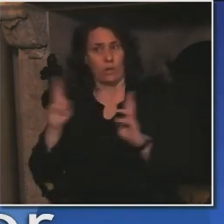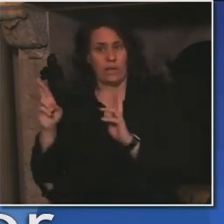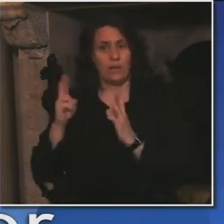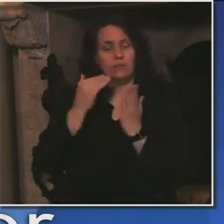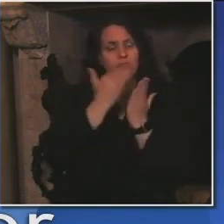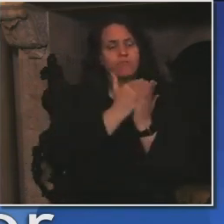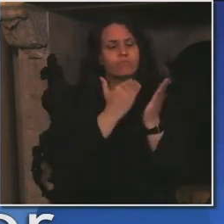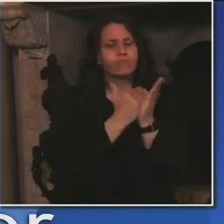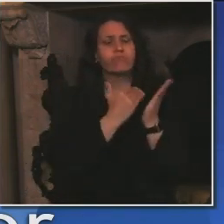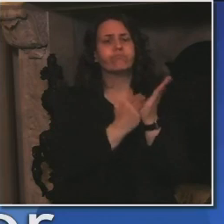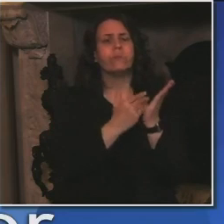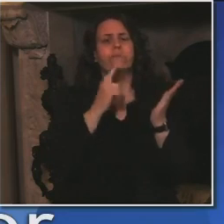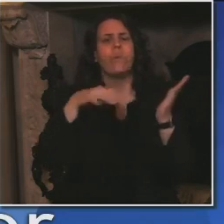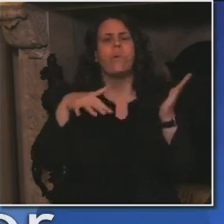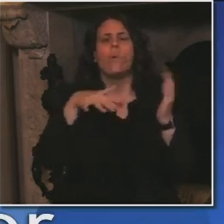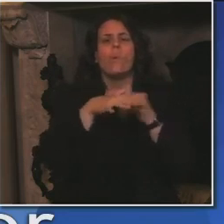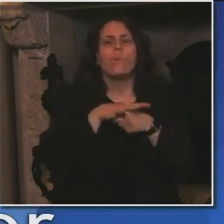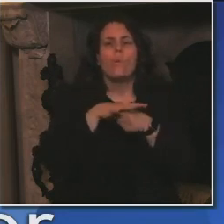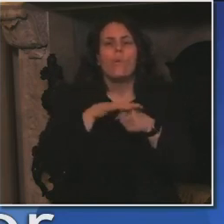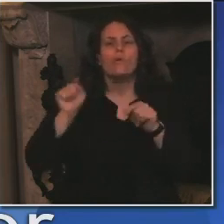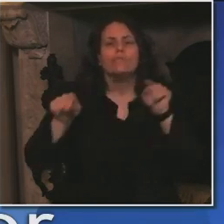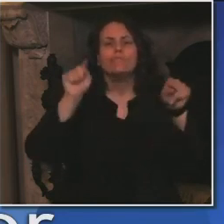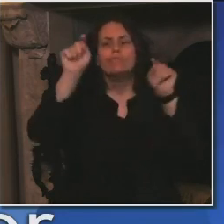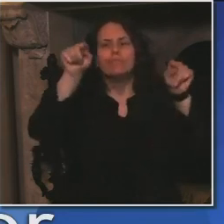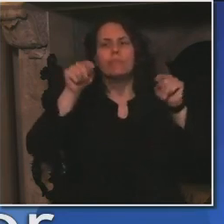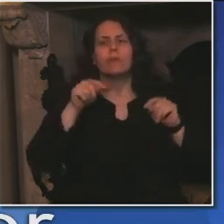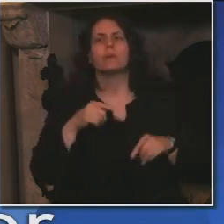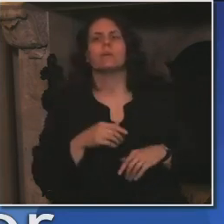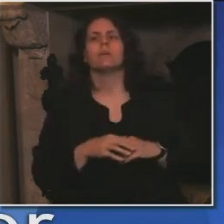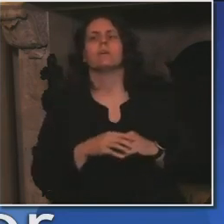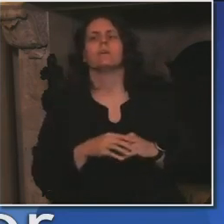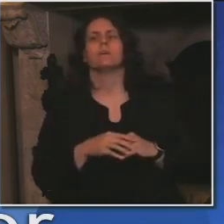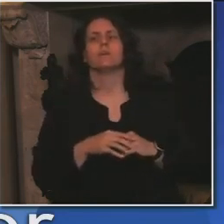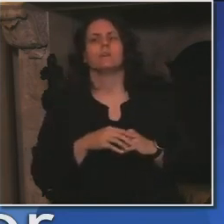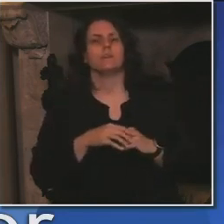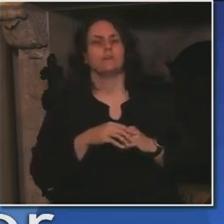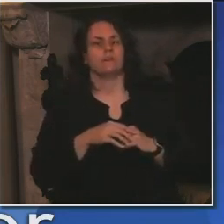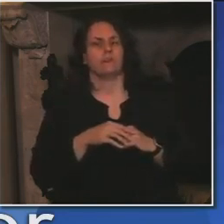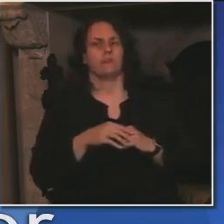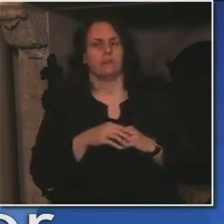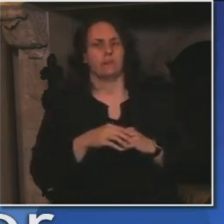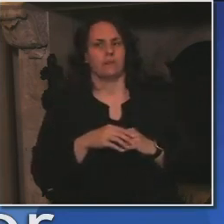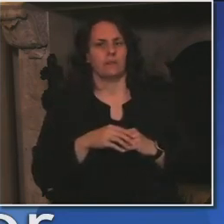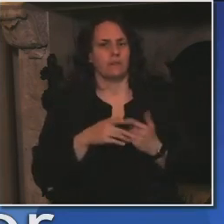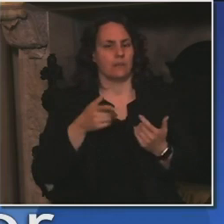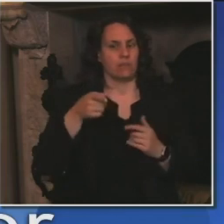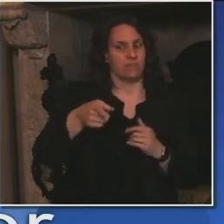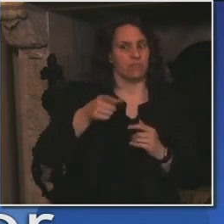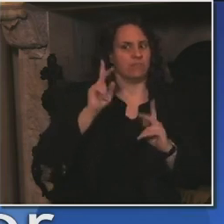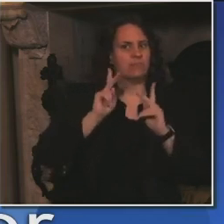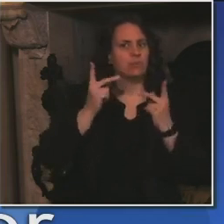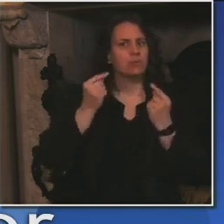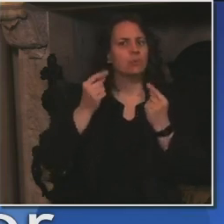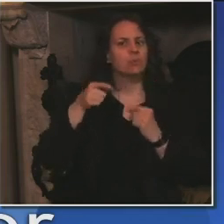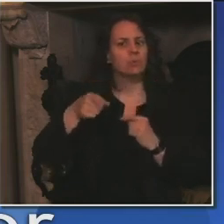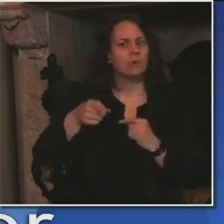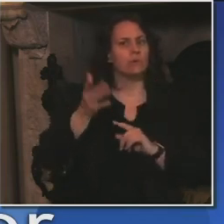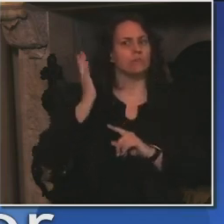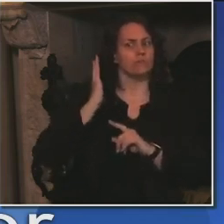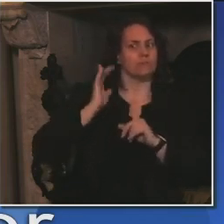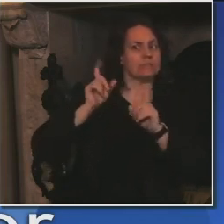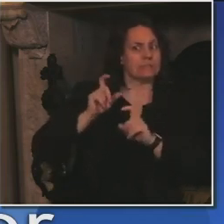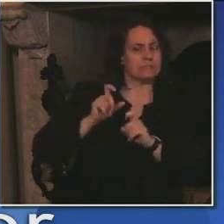have not been tested when they were alive, and what are those instructions? And the second part is, what is the current thinking about what percent